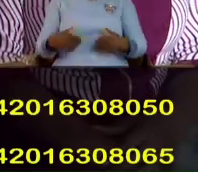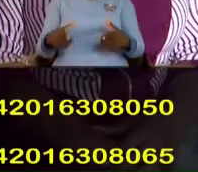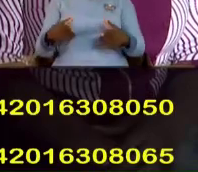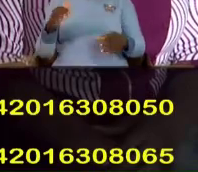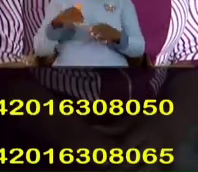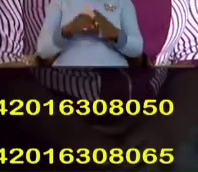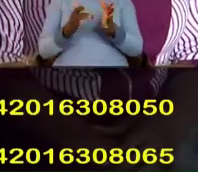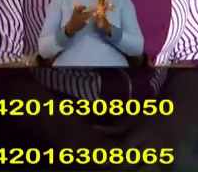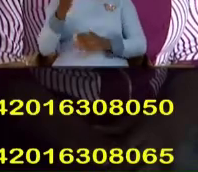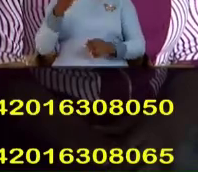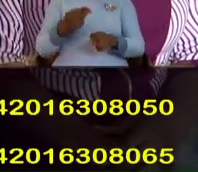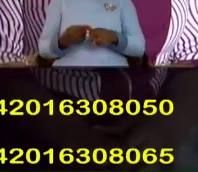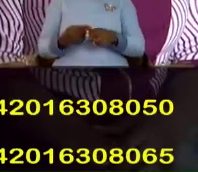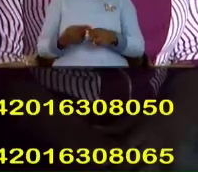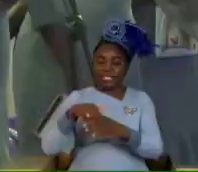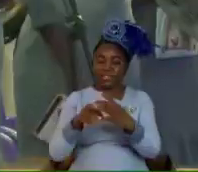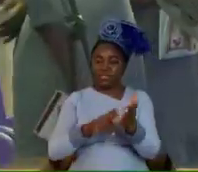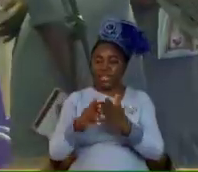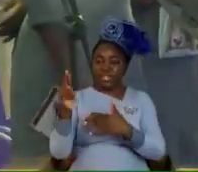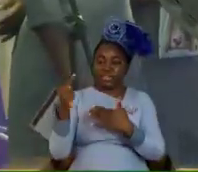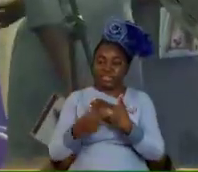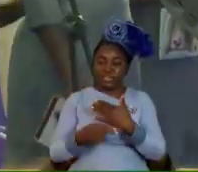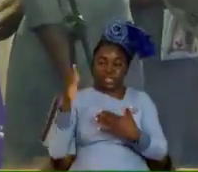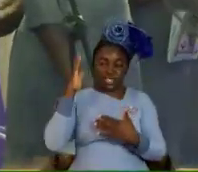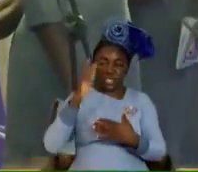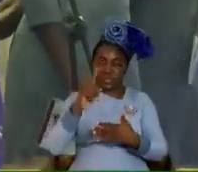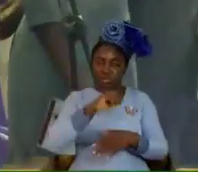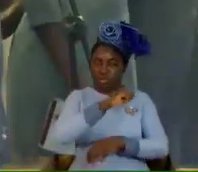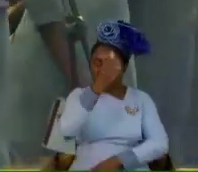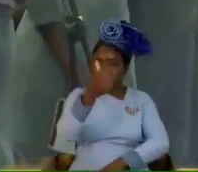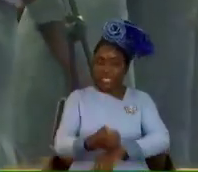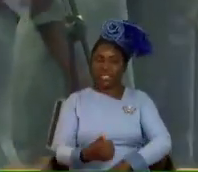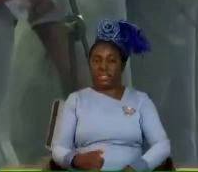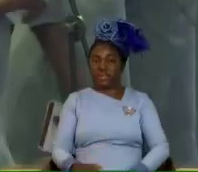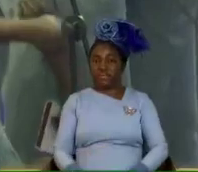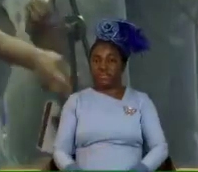Jesus' name. The power,